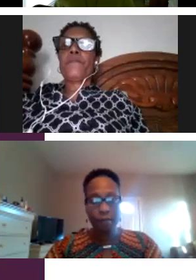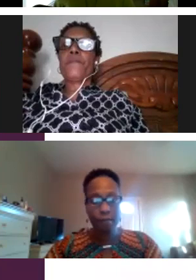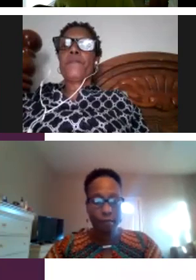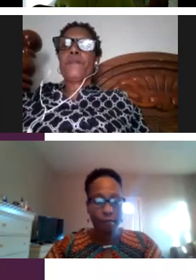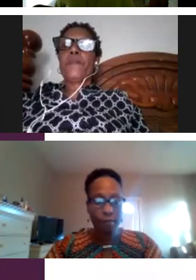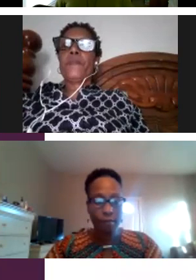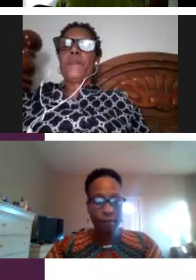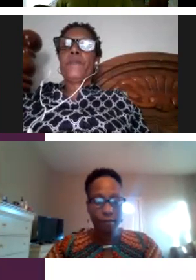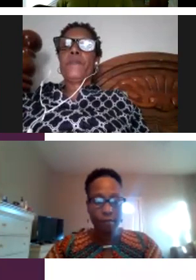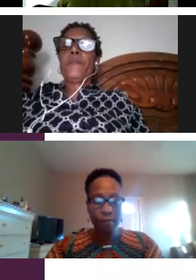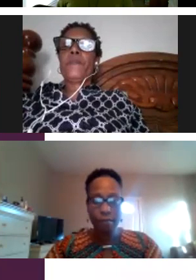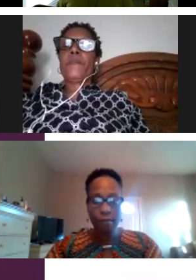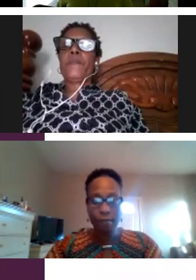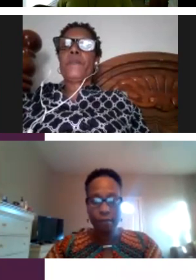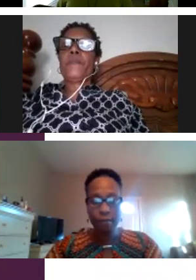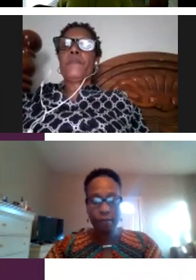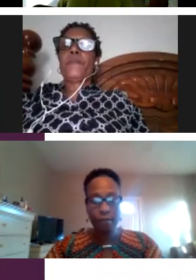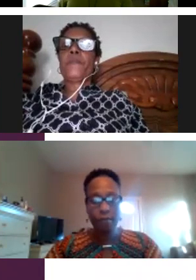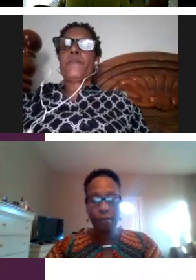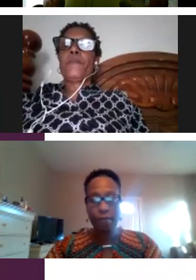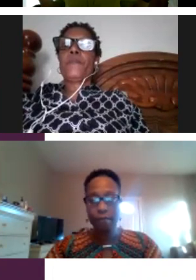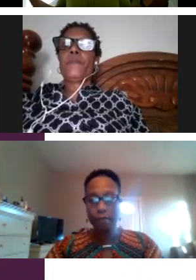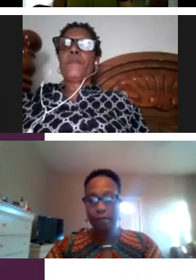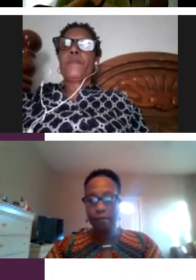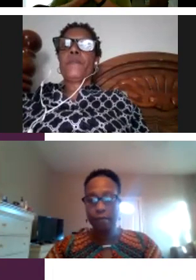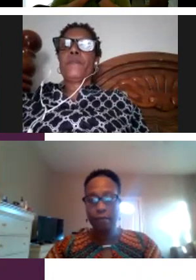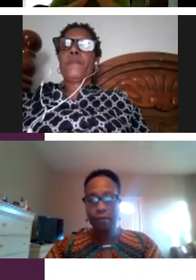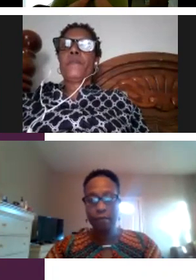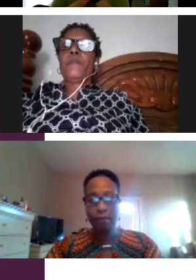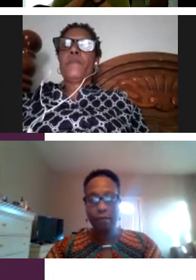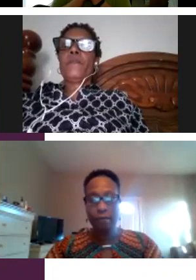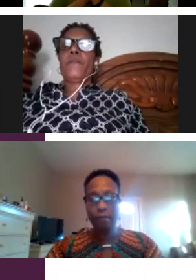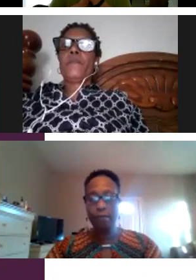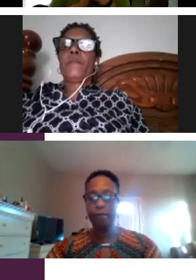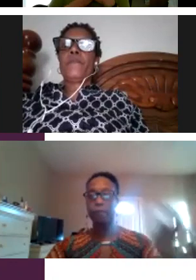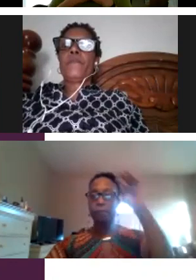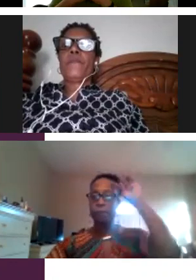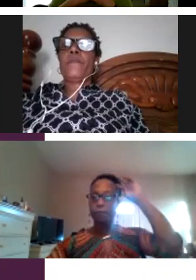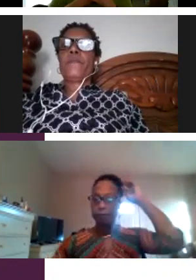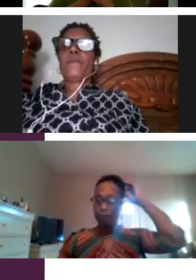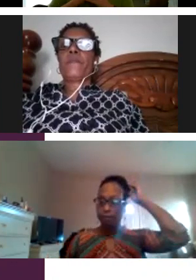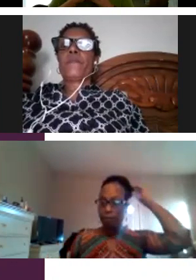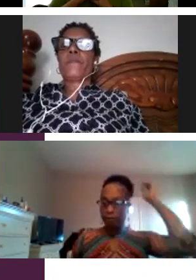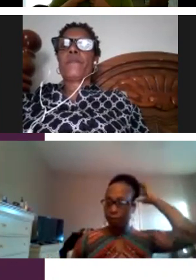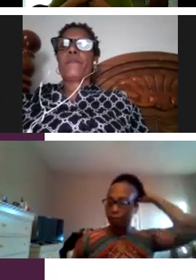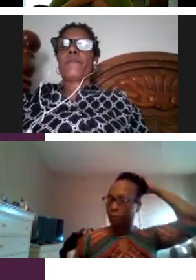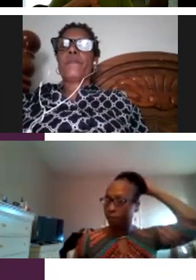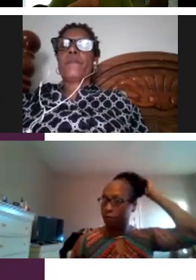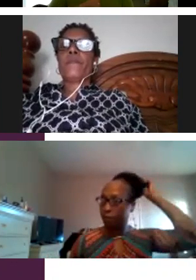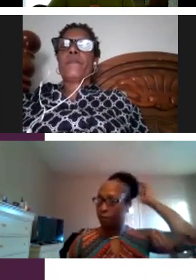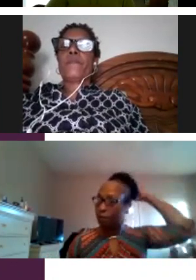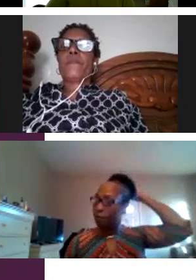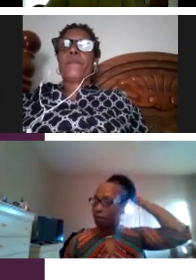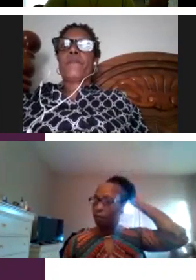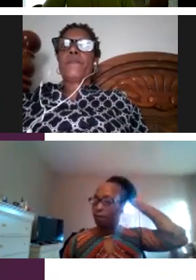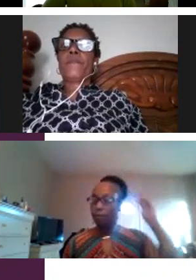celebrated. And it was really originally brought into being to highlight the fact that women